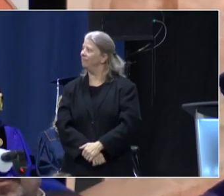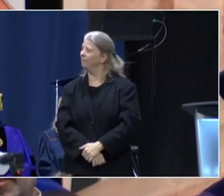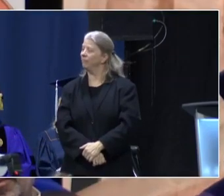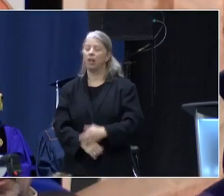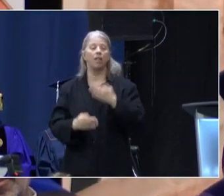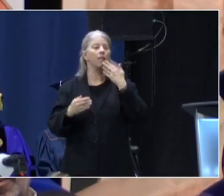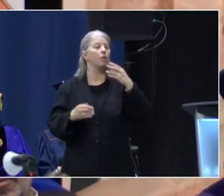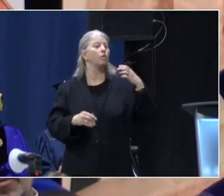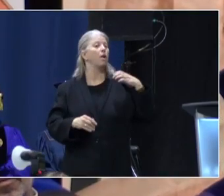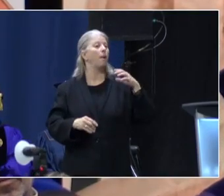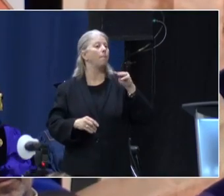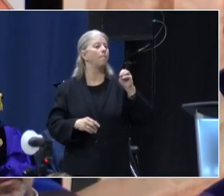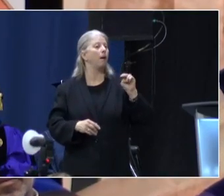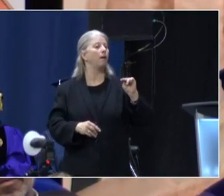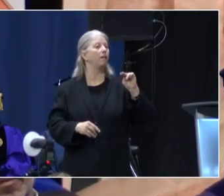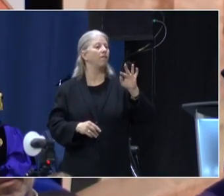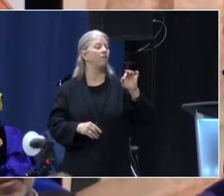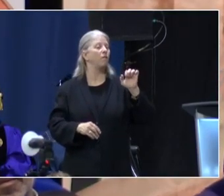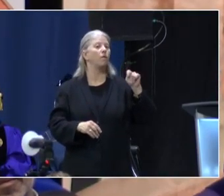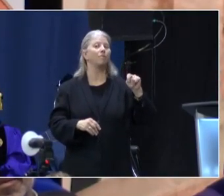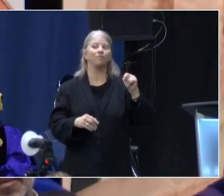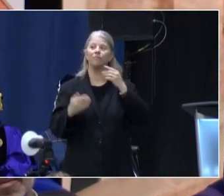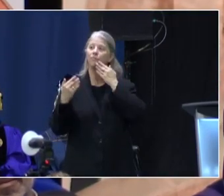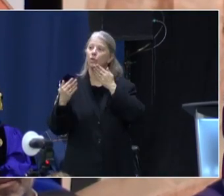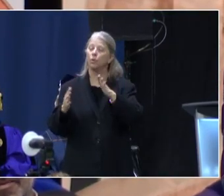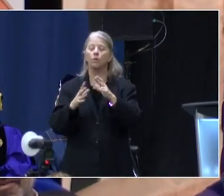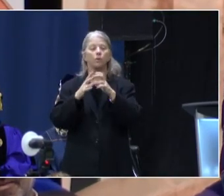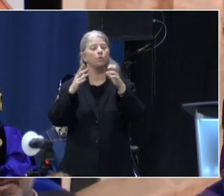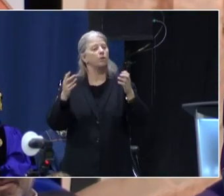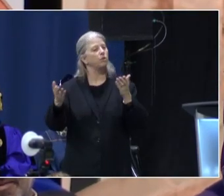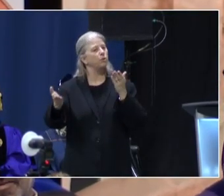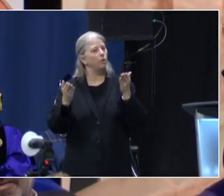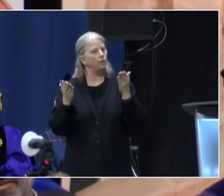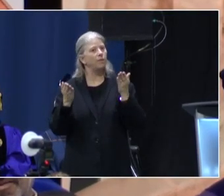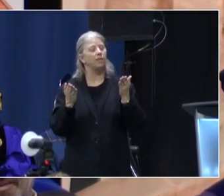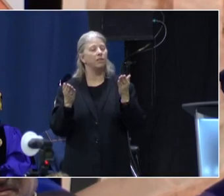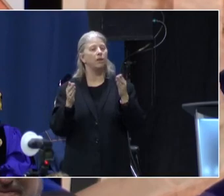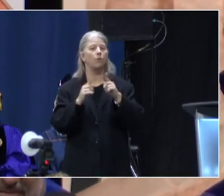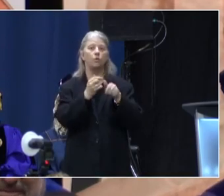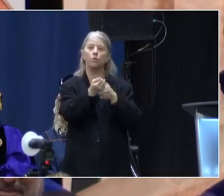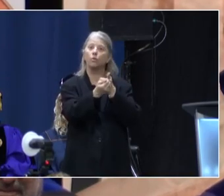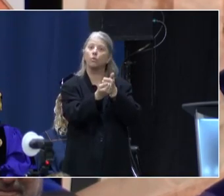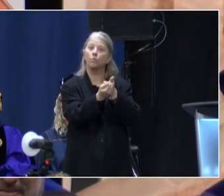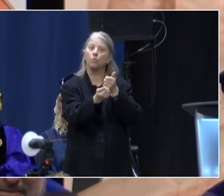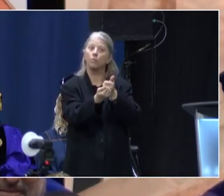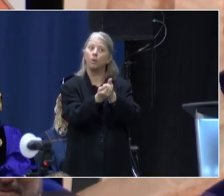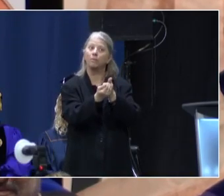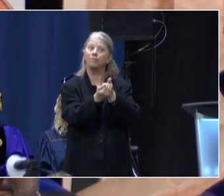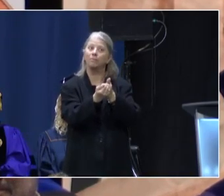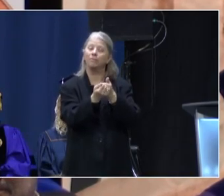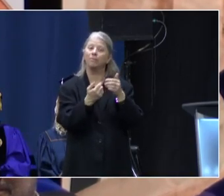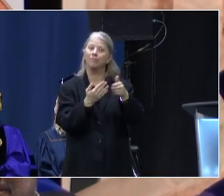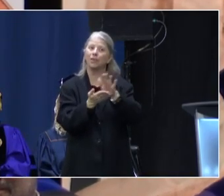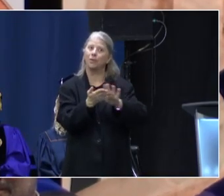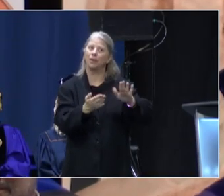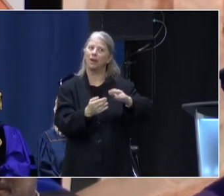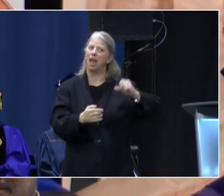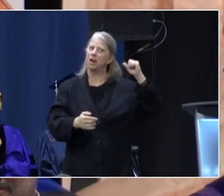Thank you, Chairman Monfort. We appreciate your tremendous service and support of your alma mater, and go